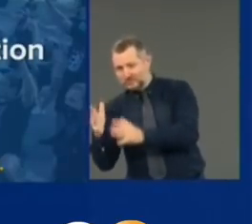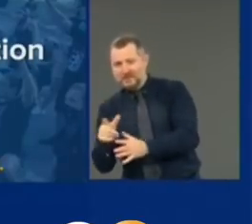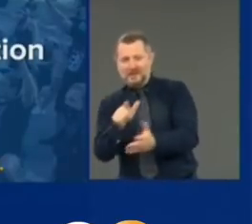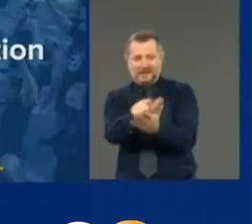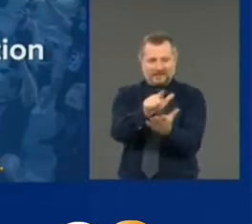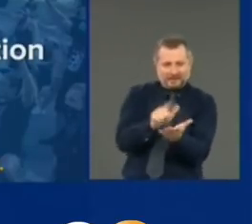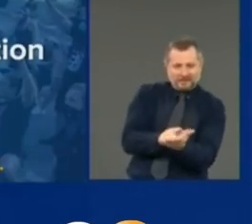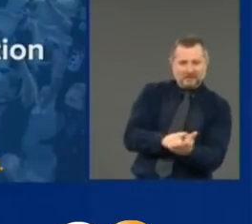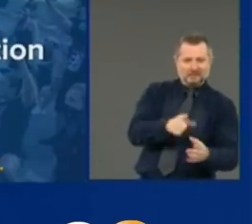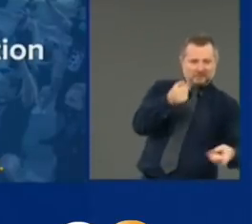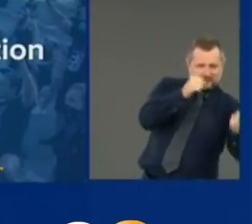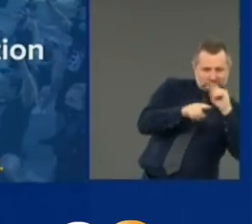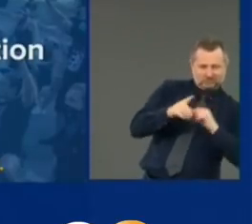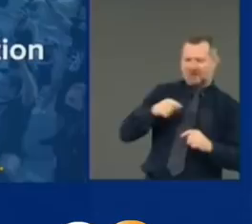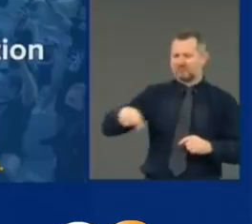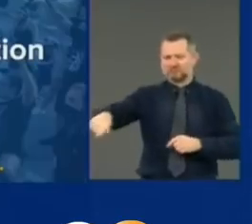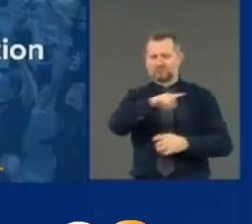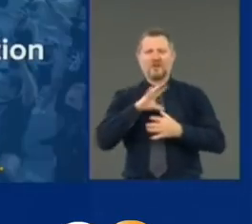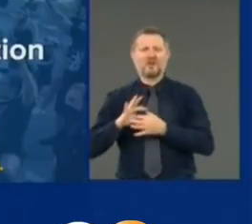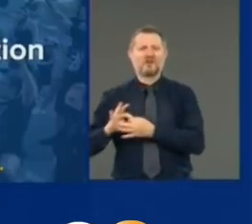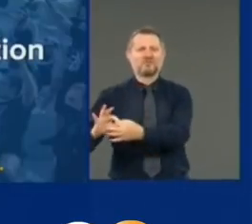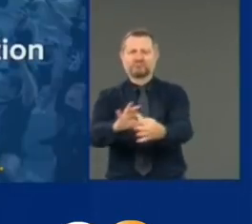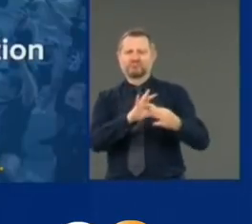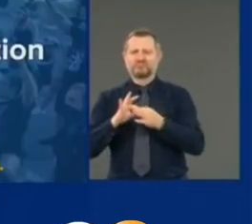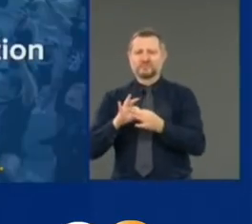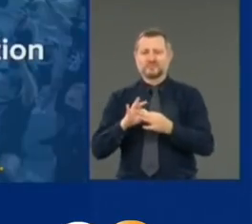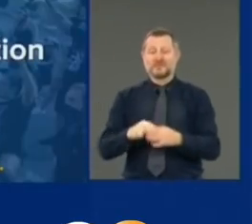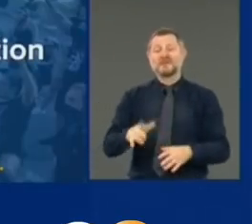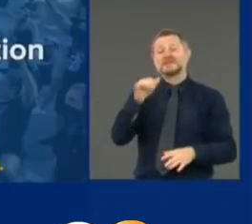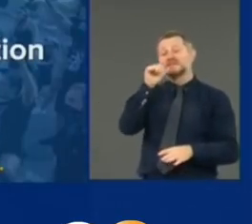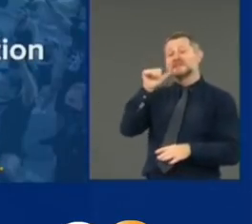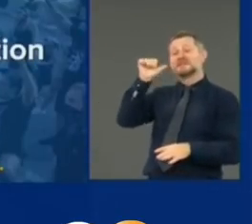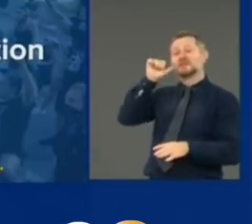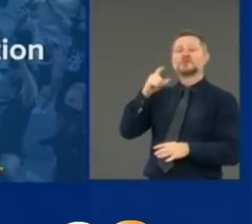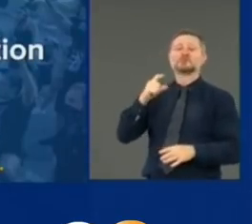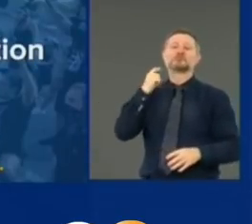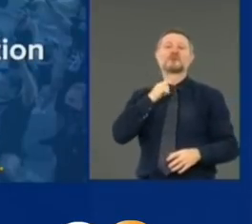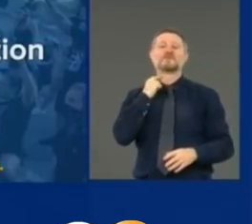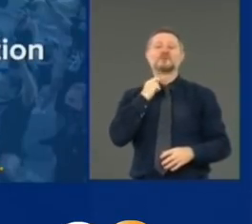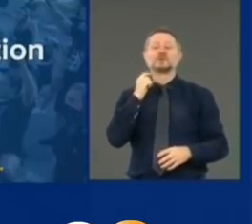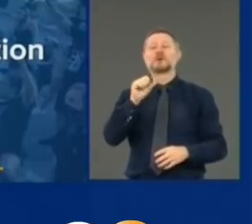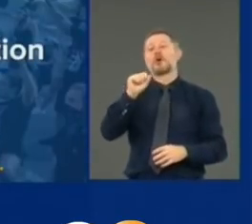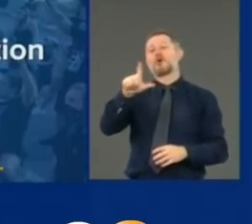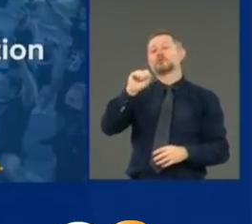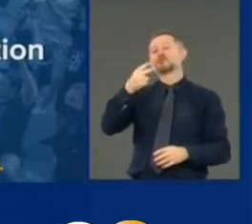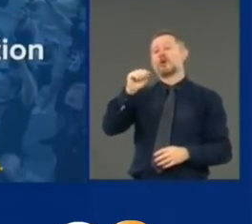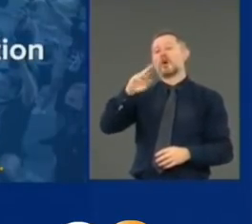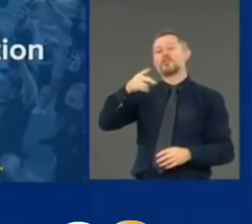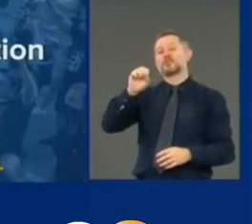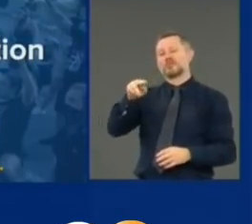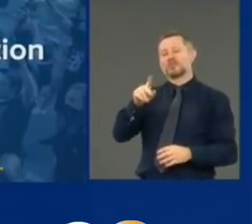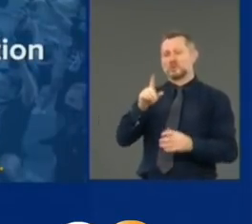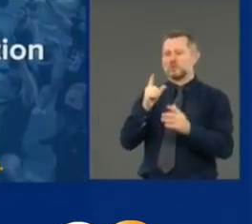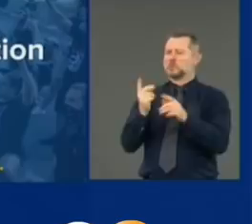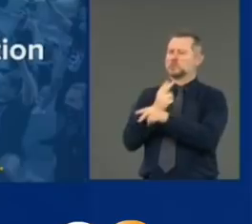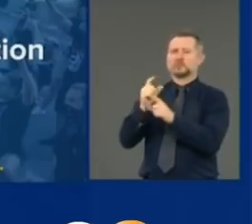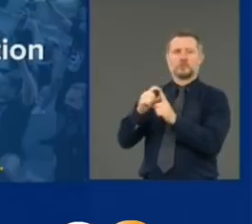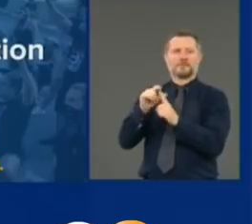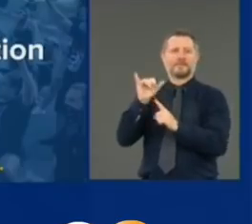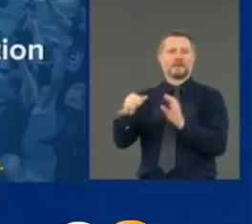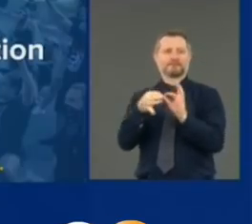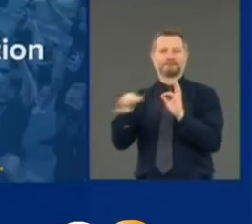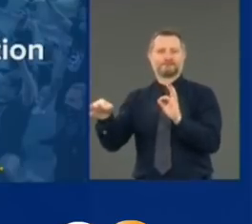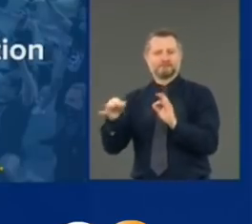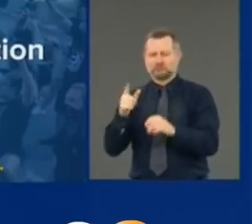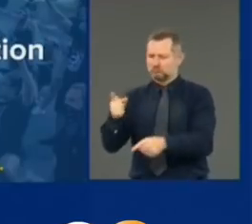reconciliation. Reverend Sharpton was here yesterday, and those were his words. He's exactly right.